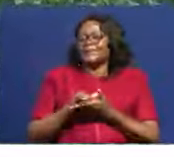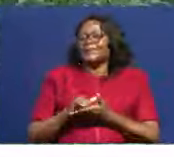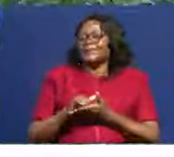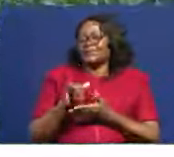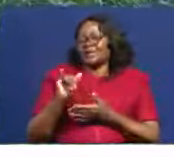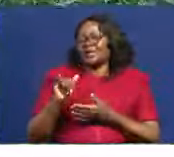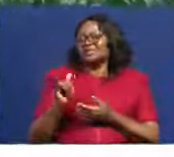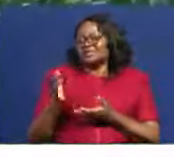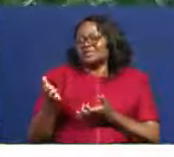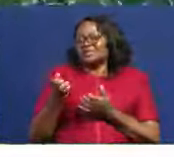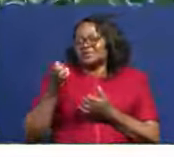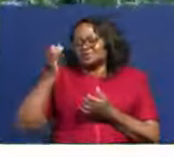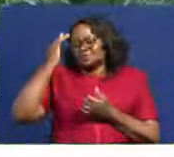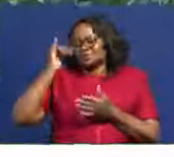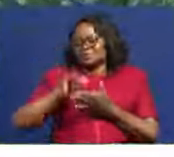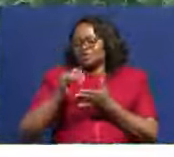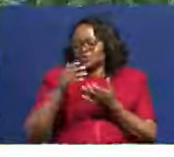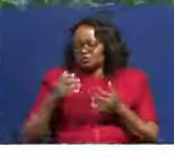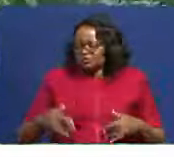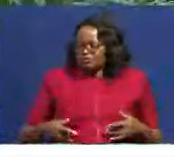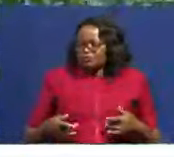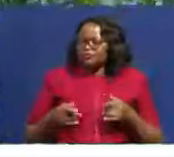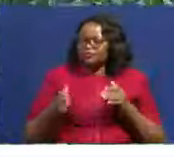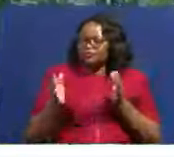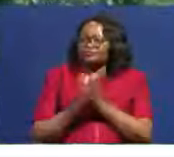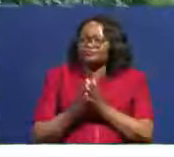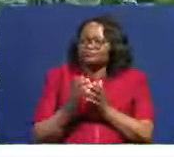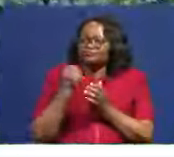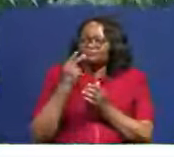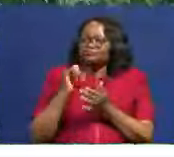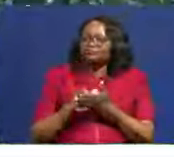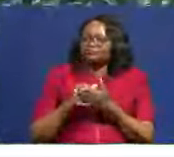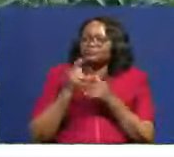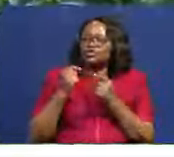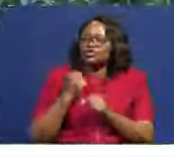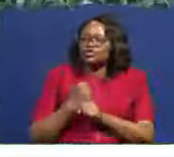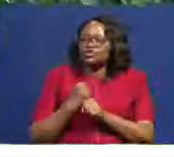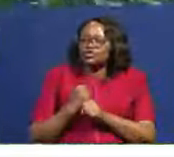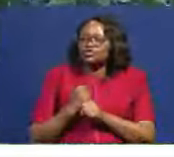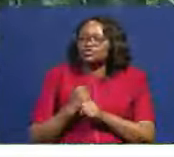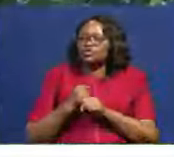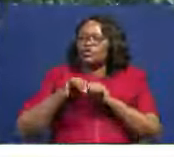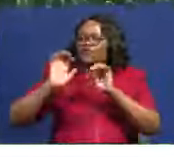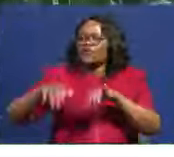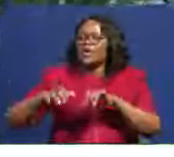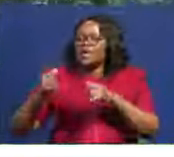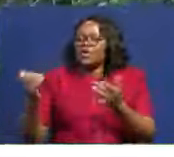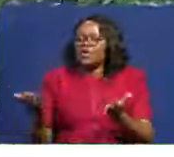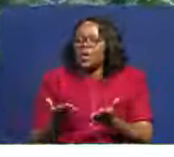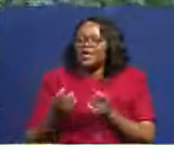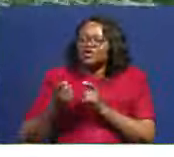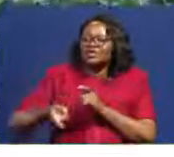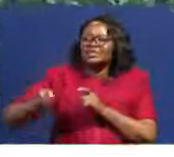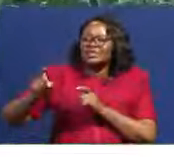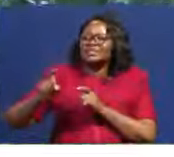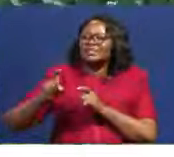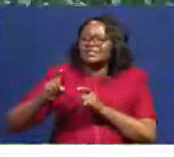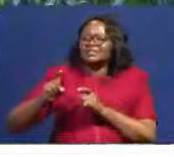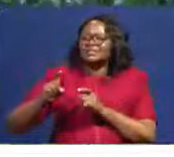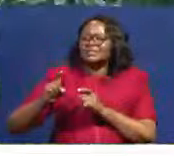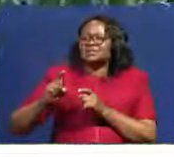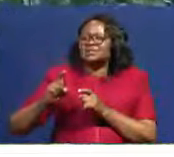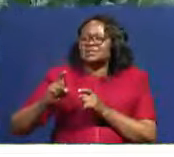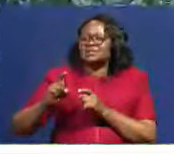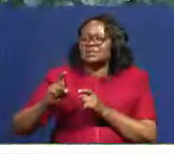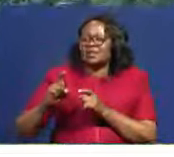that also requires some knowledge, and that's where the youth come in. And a mechanized whereby you are trying to do precision farming, whereby to increase the yield and